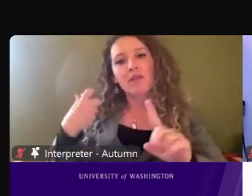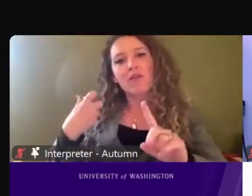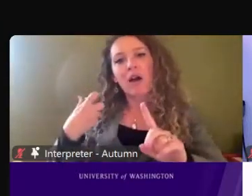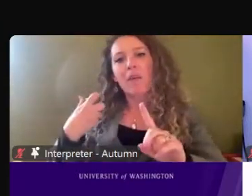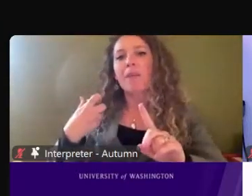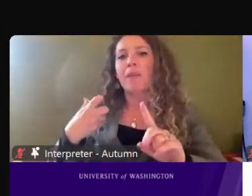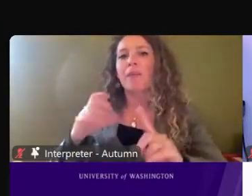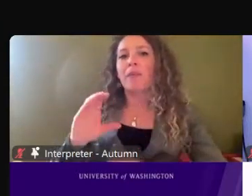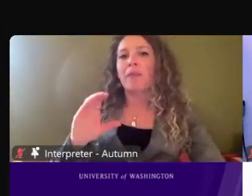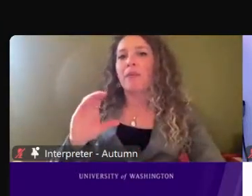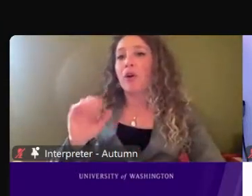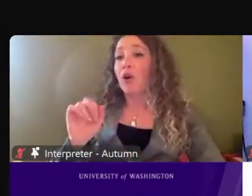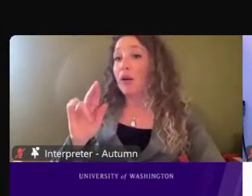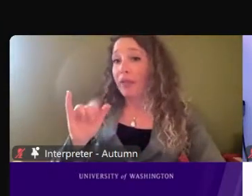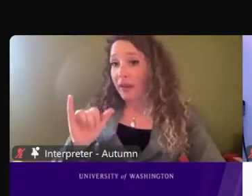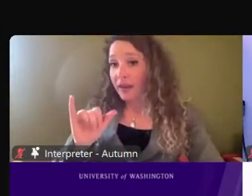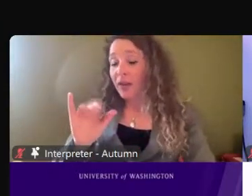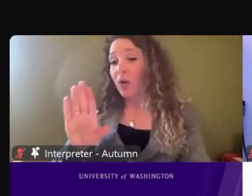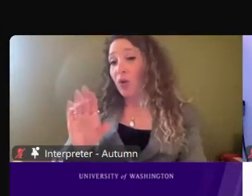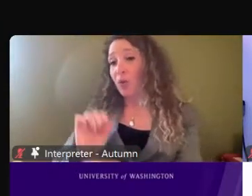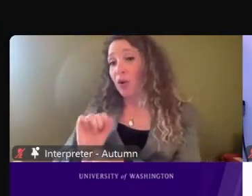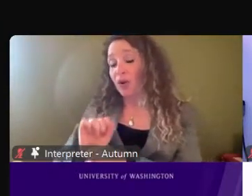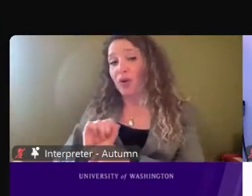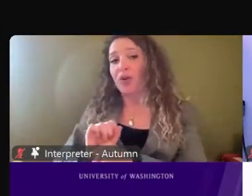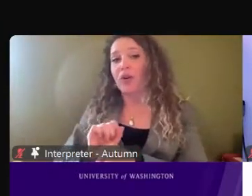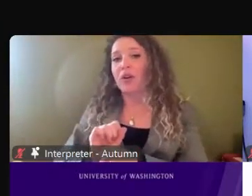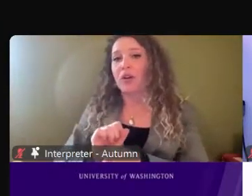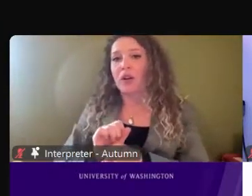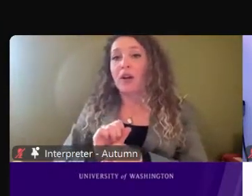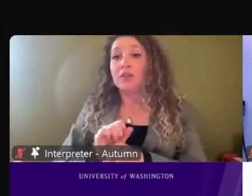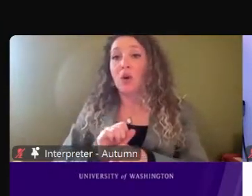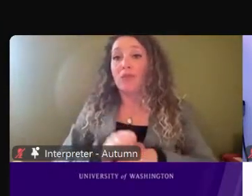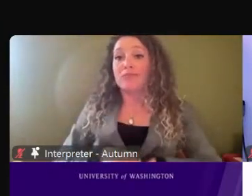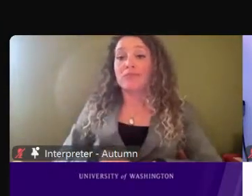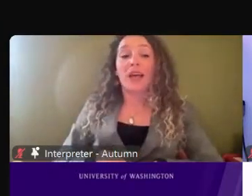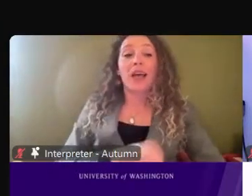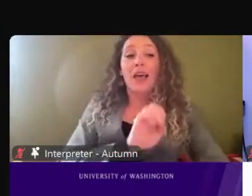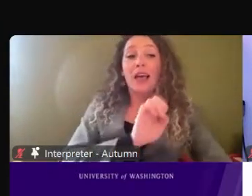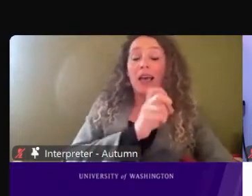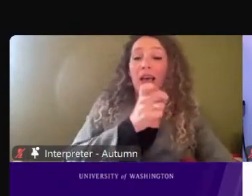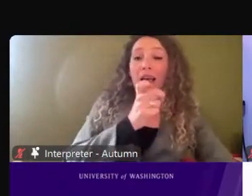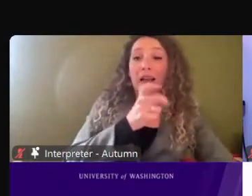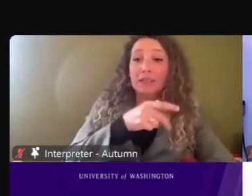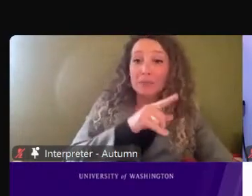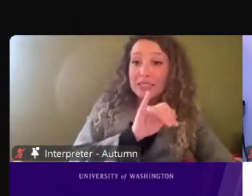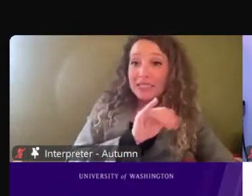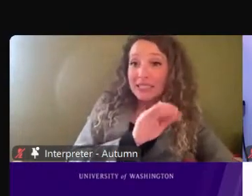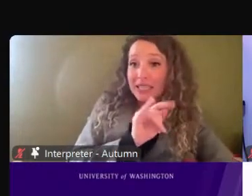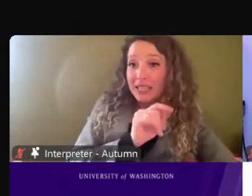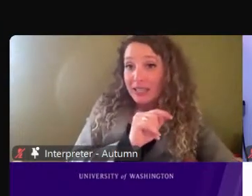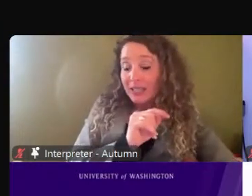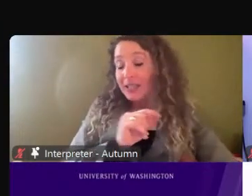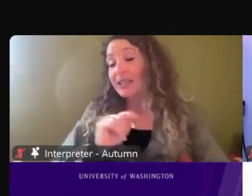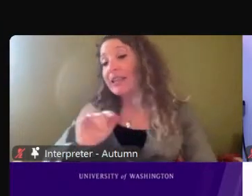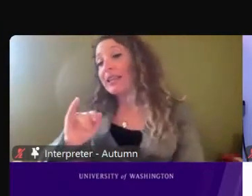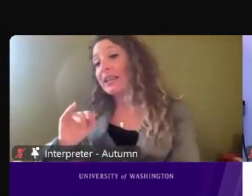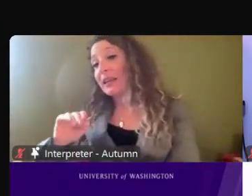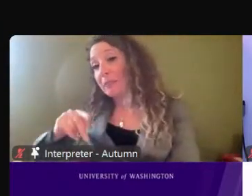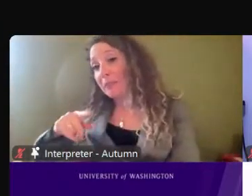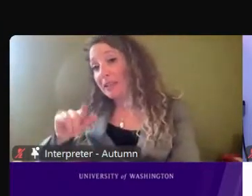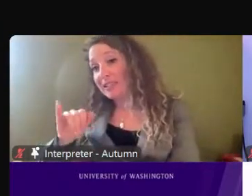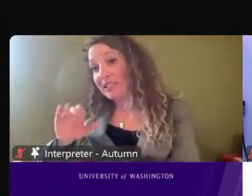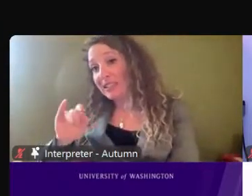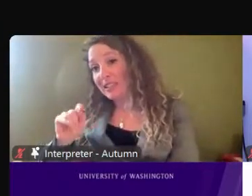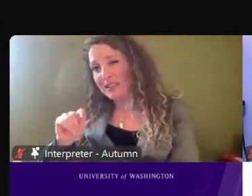that there's a complex relationship between explicit and implicit attitudes toward disability, and we know that this impacts